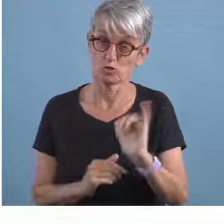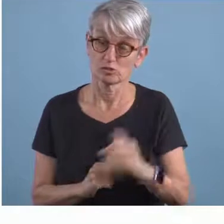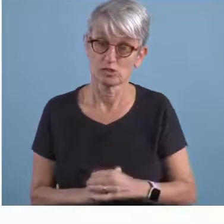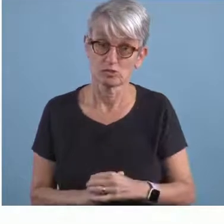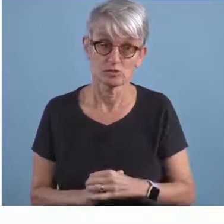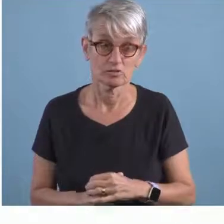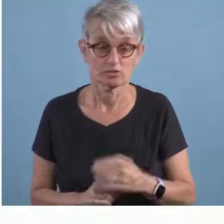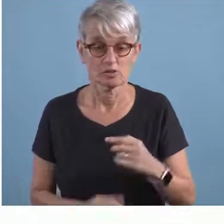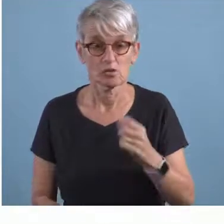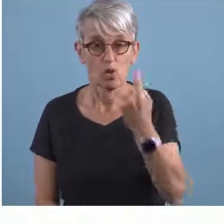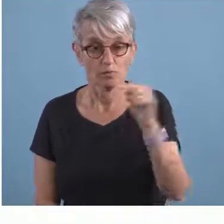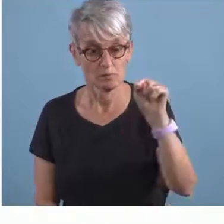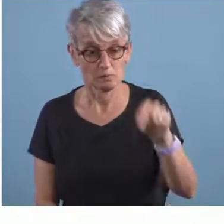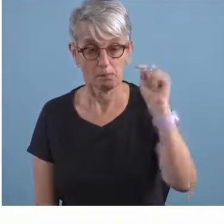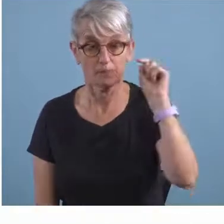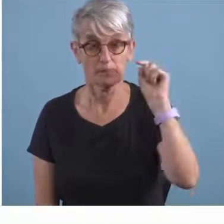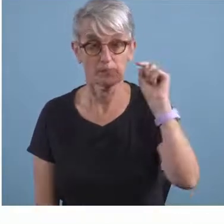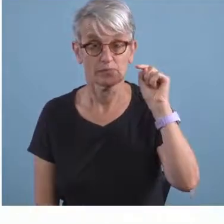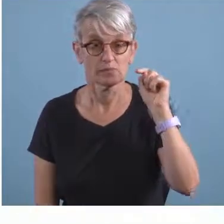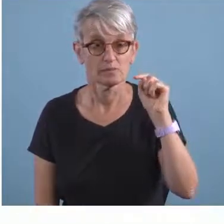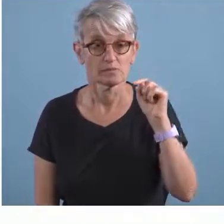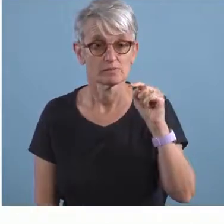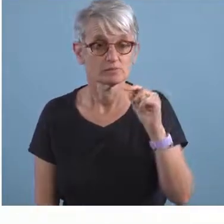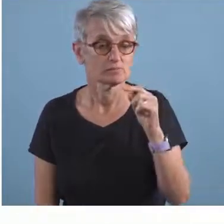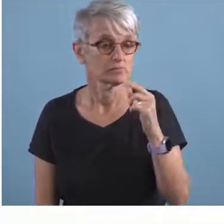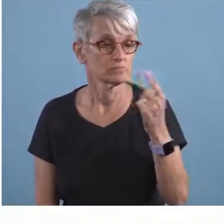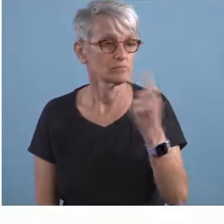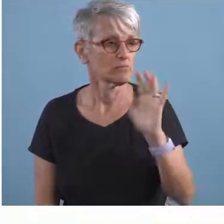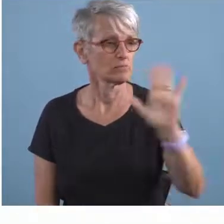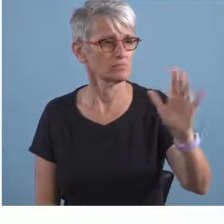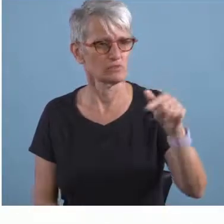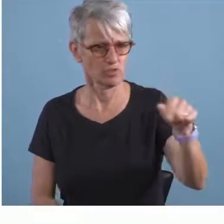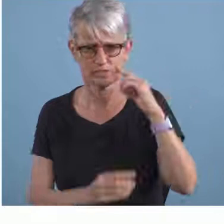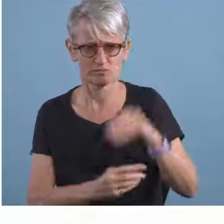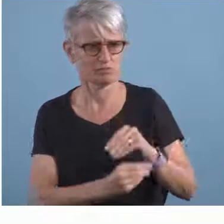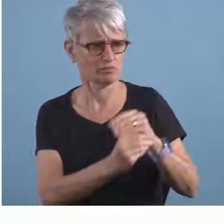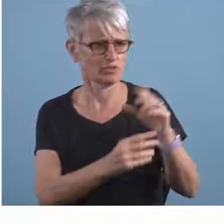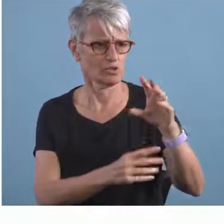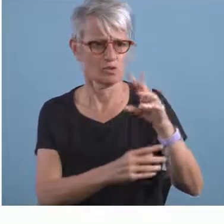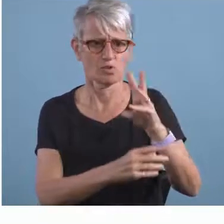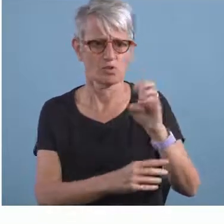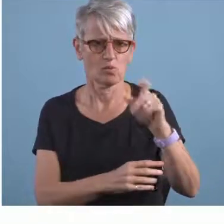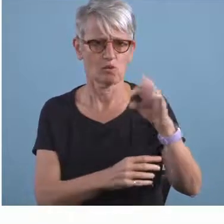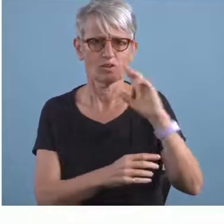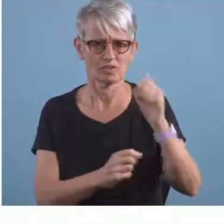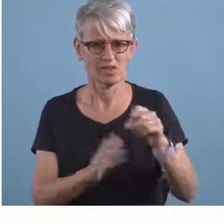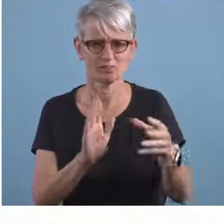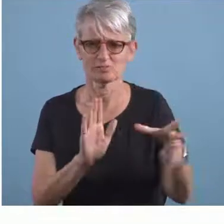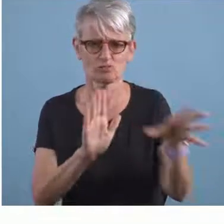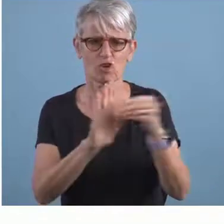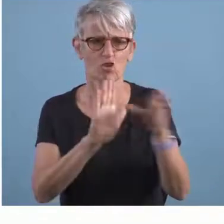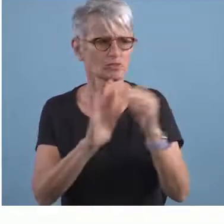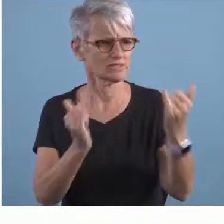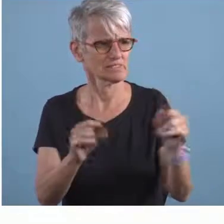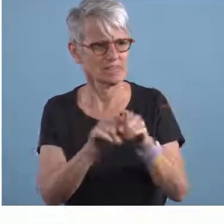of a button, as Terry or someone did on your end for this webinar, you can record a session, just like he's recording